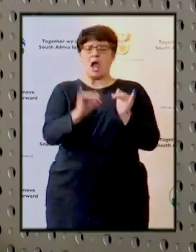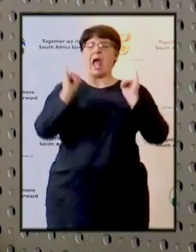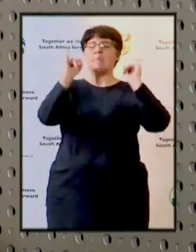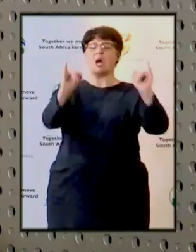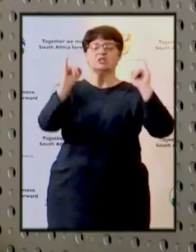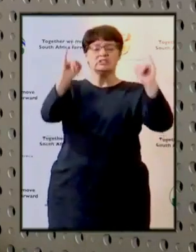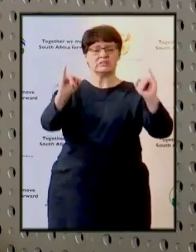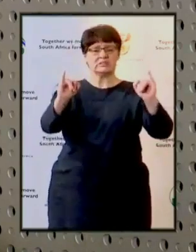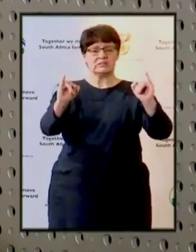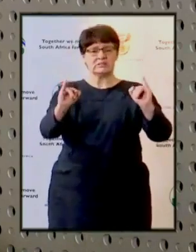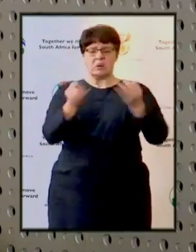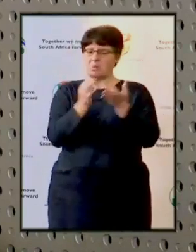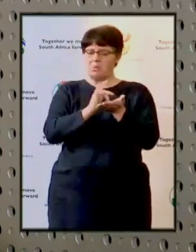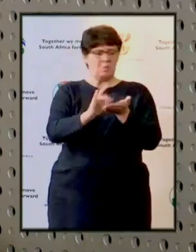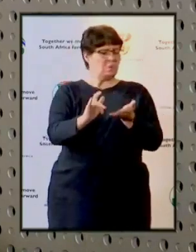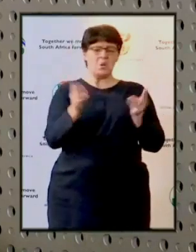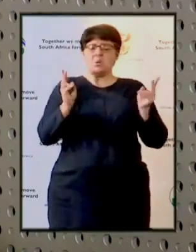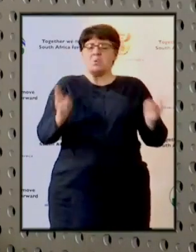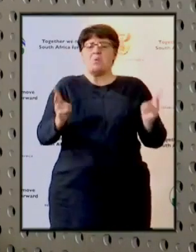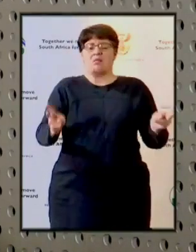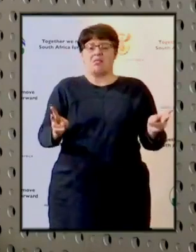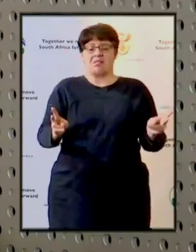emergency hospitals are normal now.